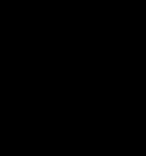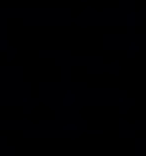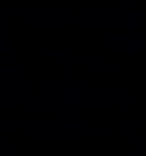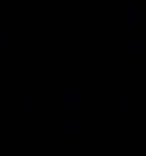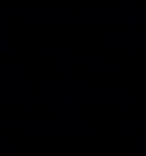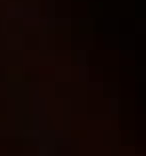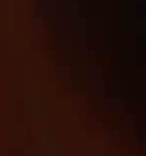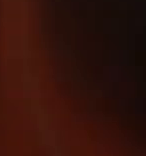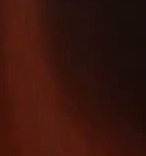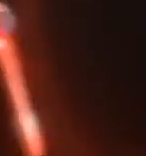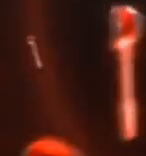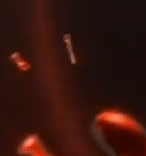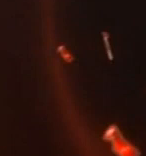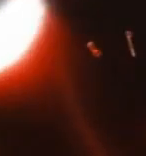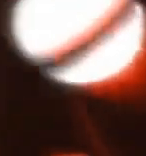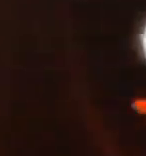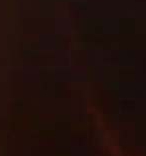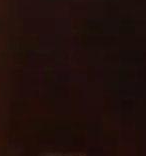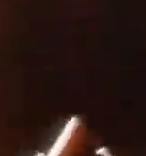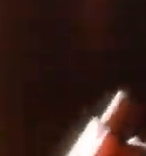hits.